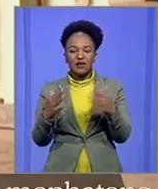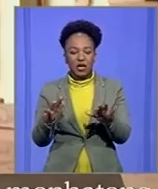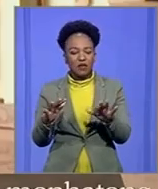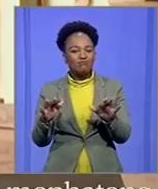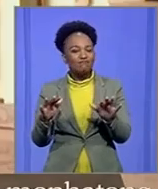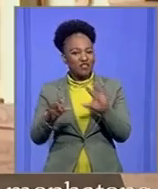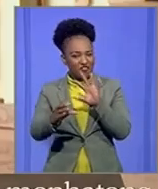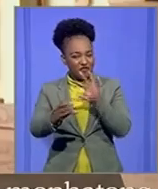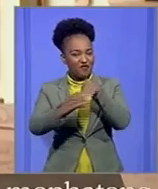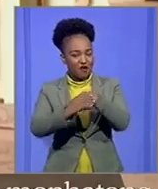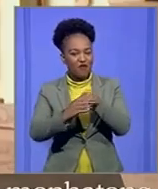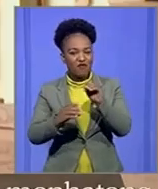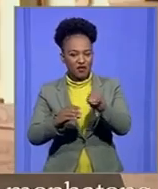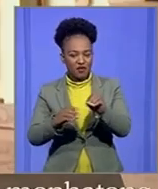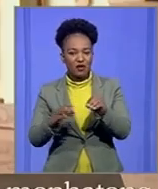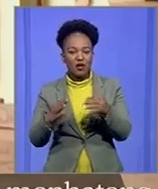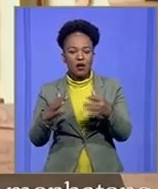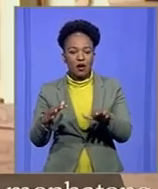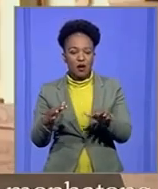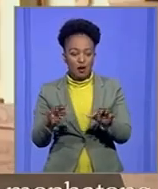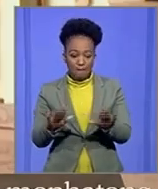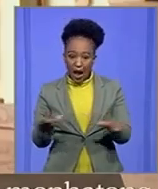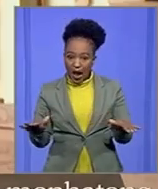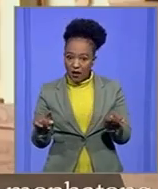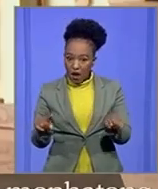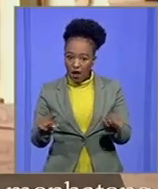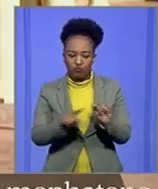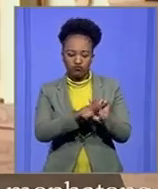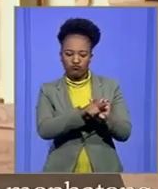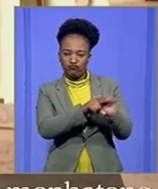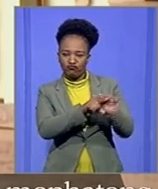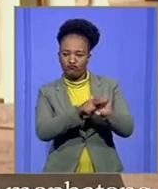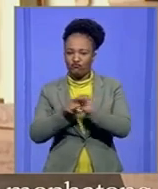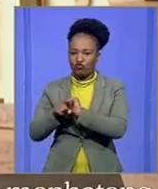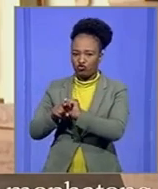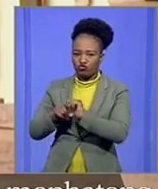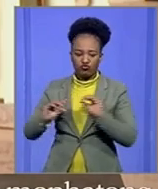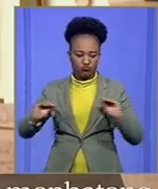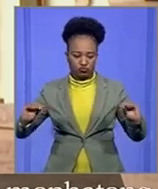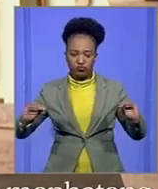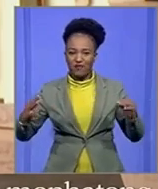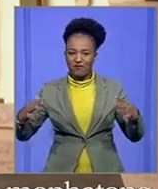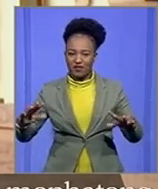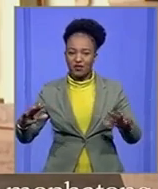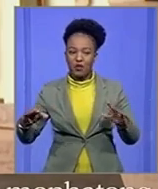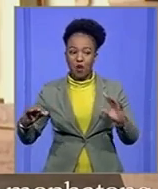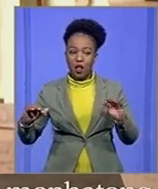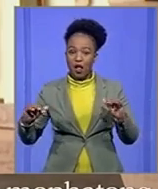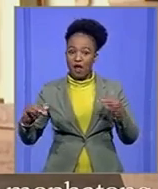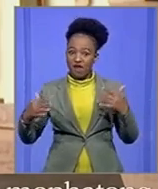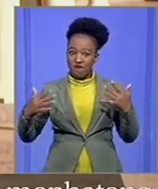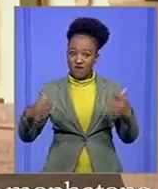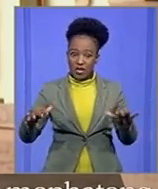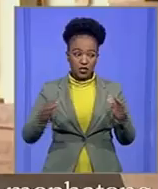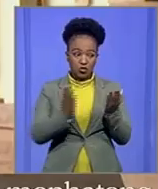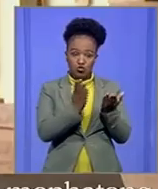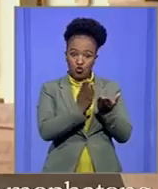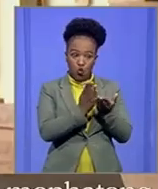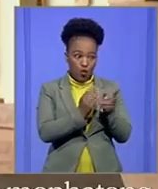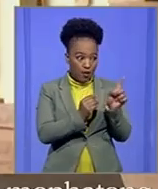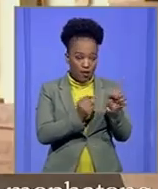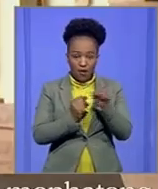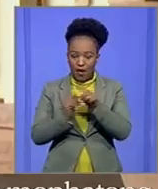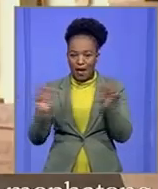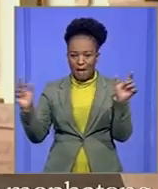go neeletša bana ba tlhahlo ya maleba ye tla go dira gore ge ba boa ka kua e be banna bao ba hlomphago basadi ba